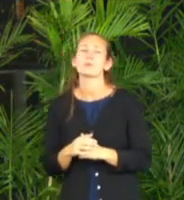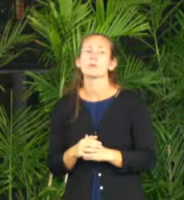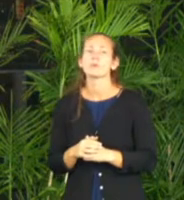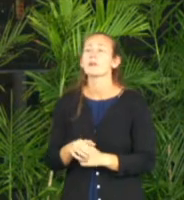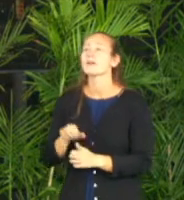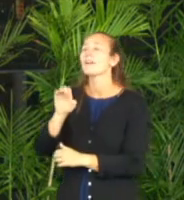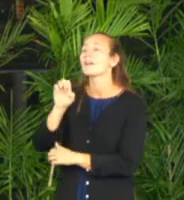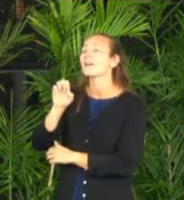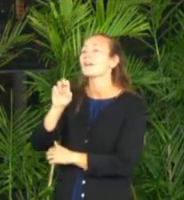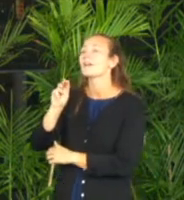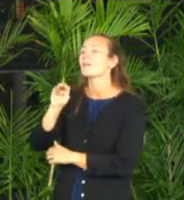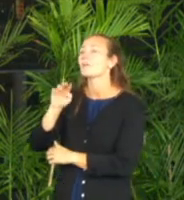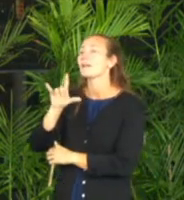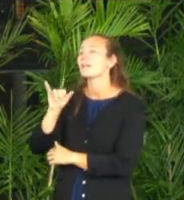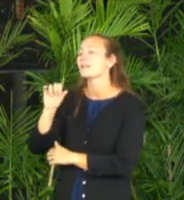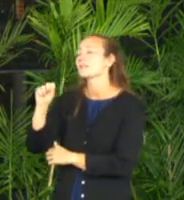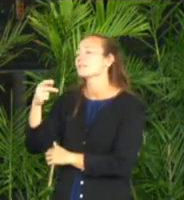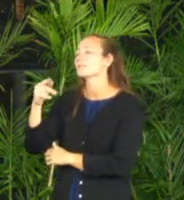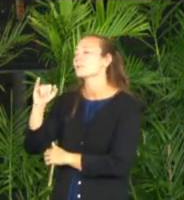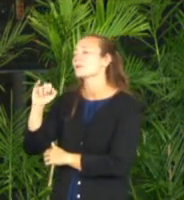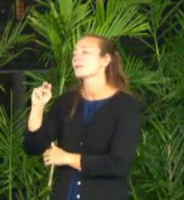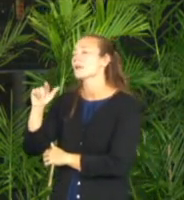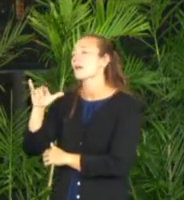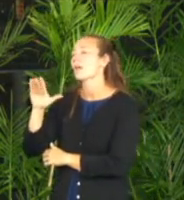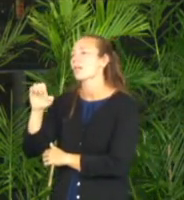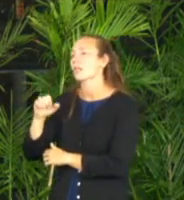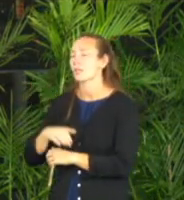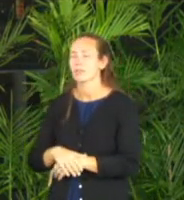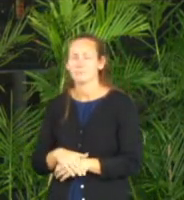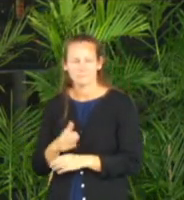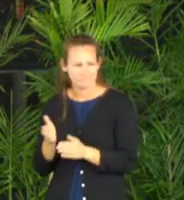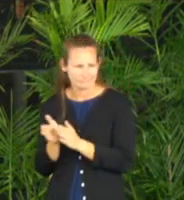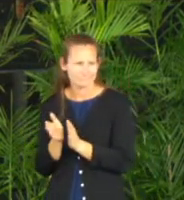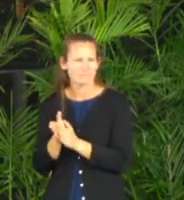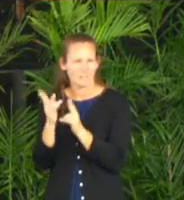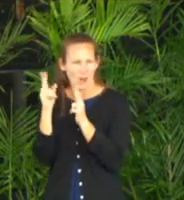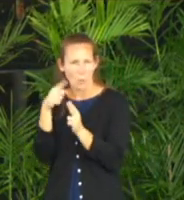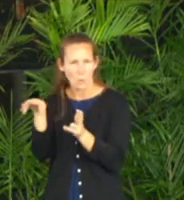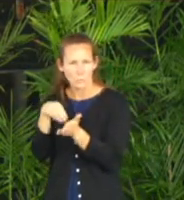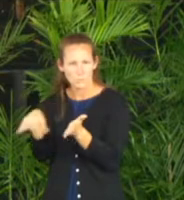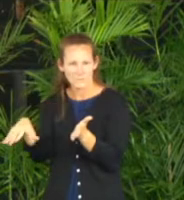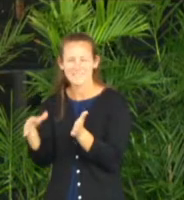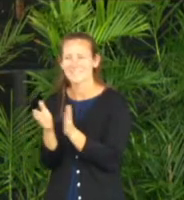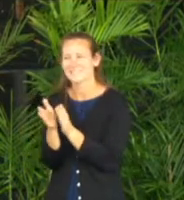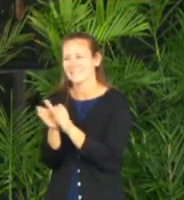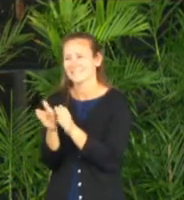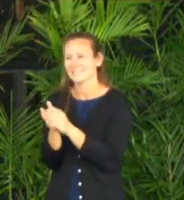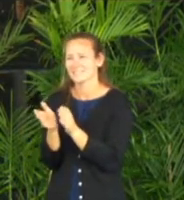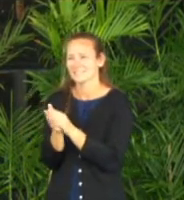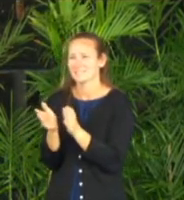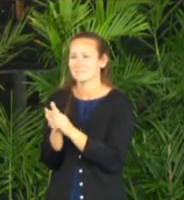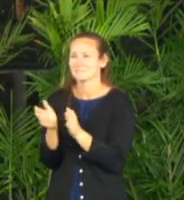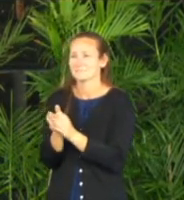and Emily Sponegel. Please join me in honoring these students.